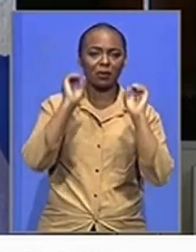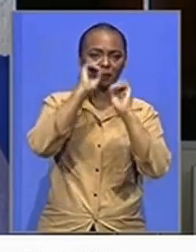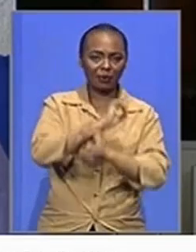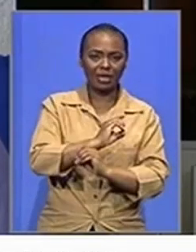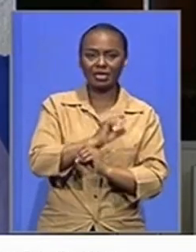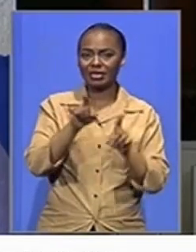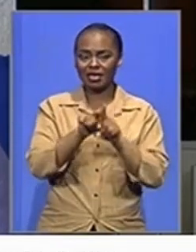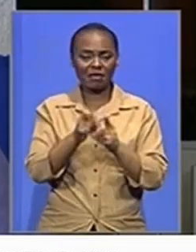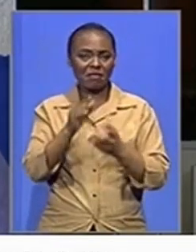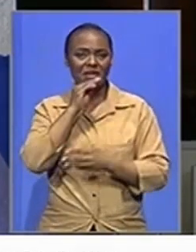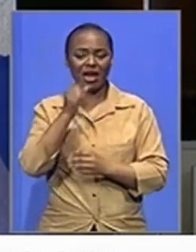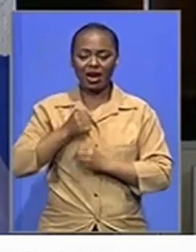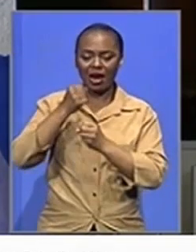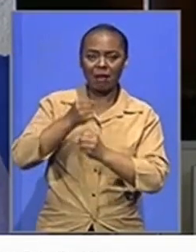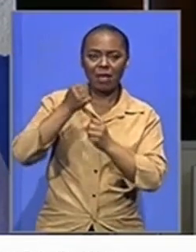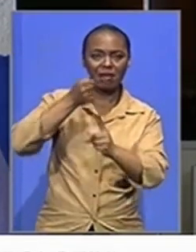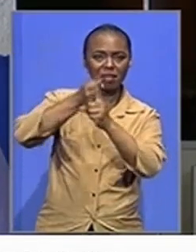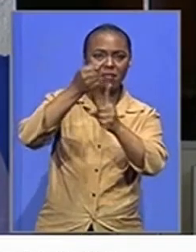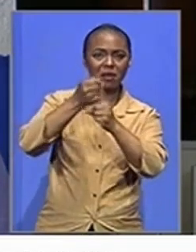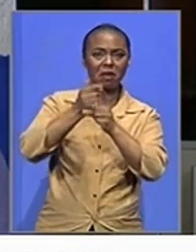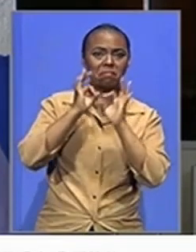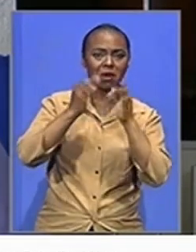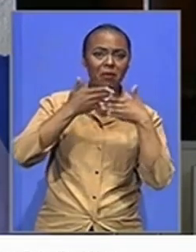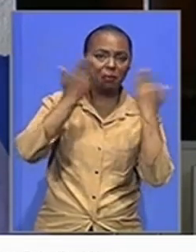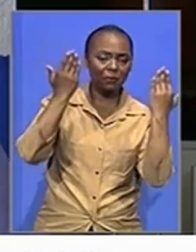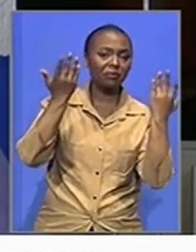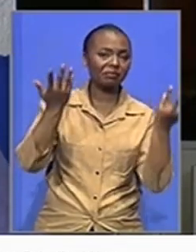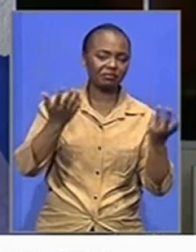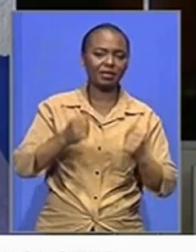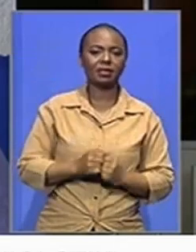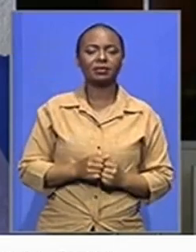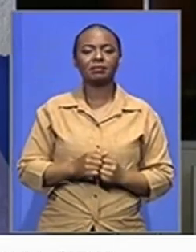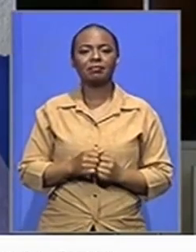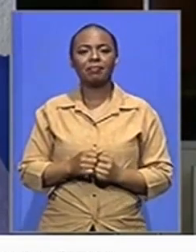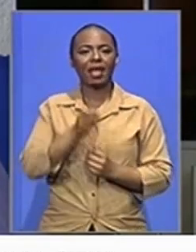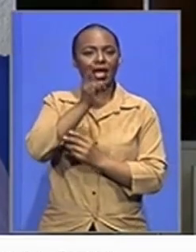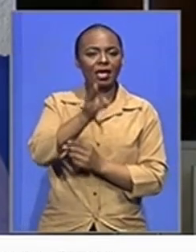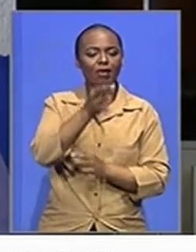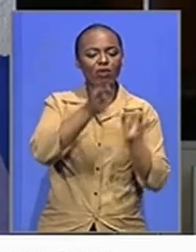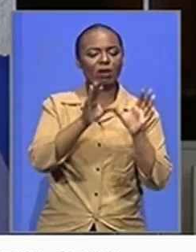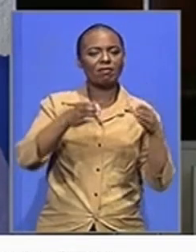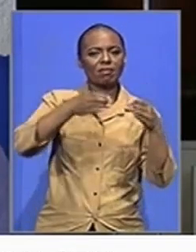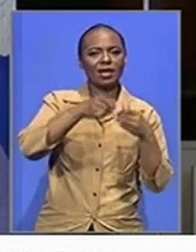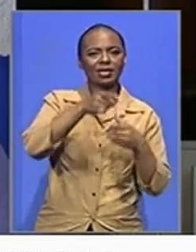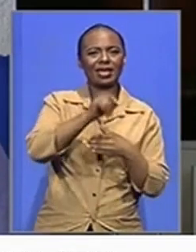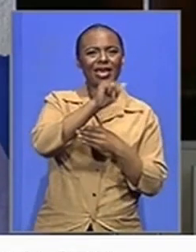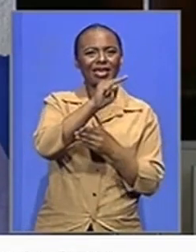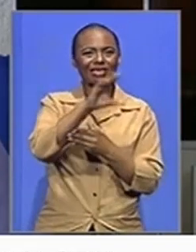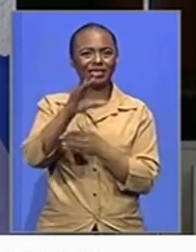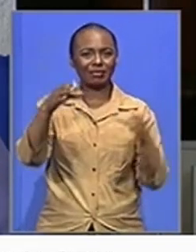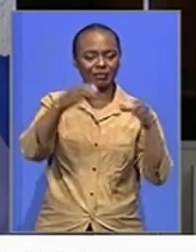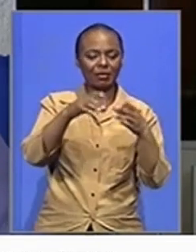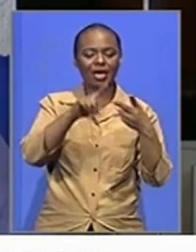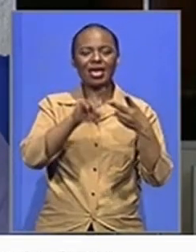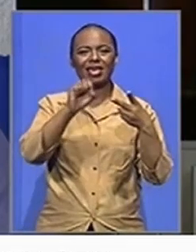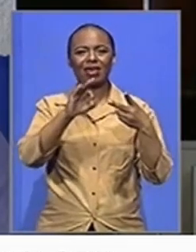campaigning as well, except in certain areas. Re bone makoko a tshwanang le lekoko la ANC, lekoko